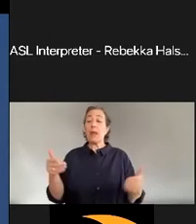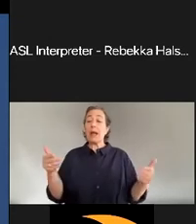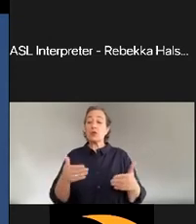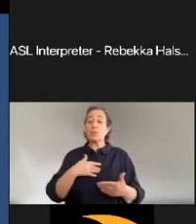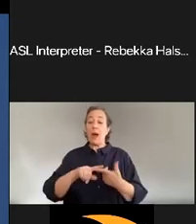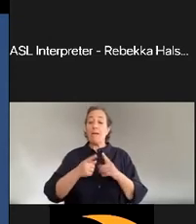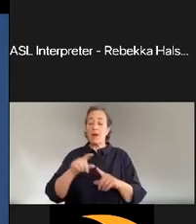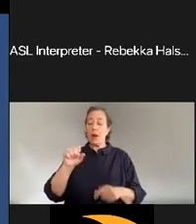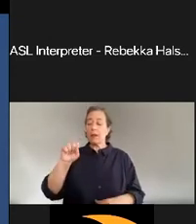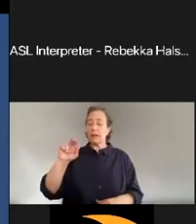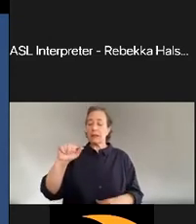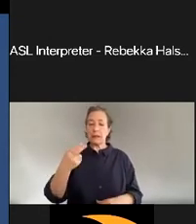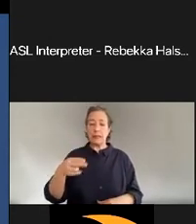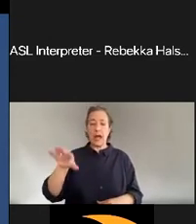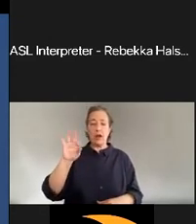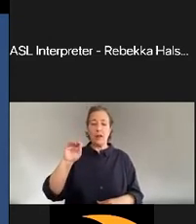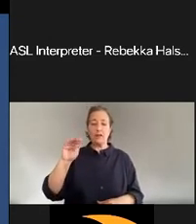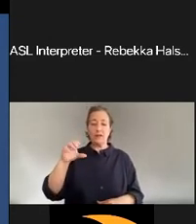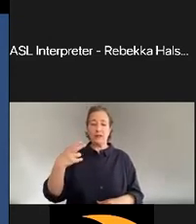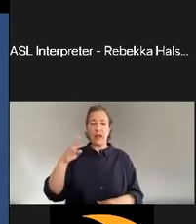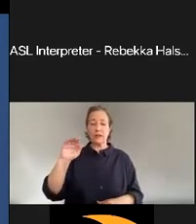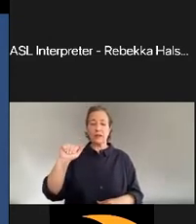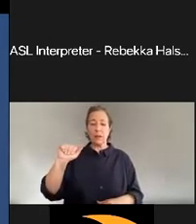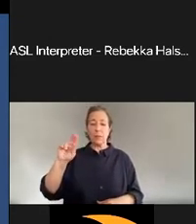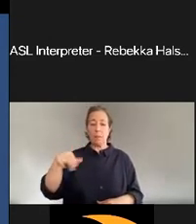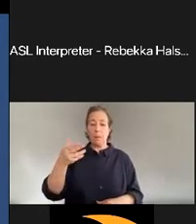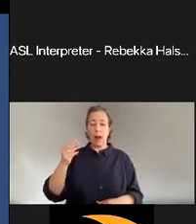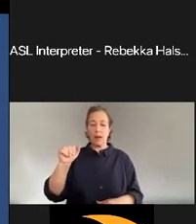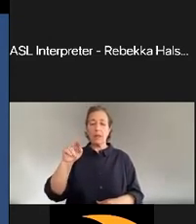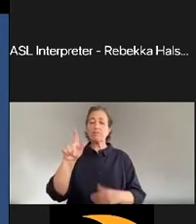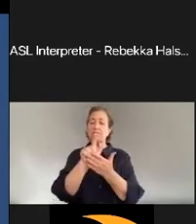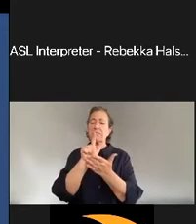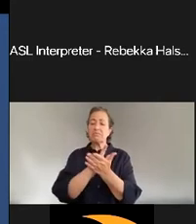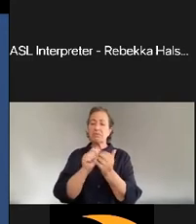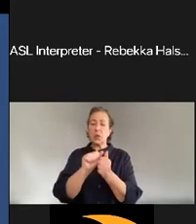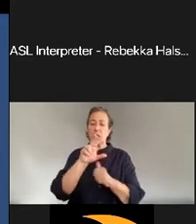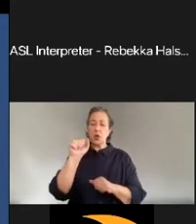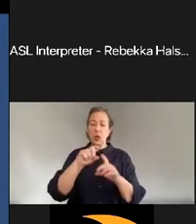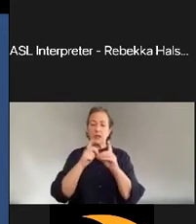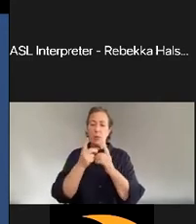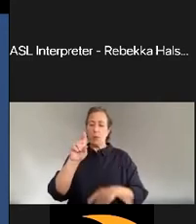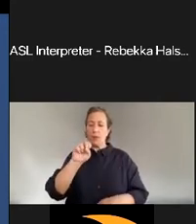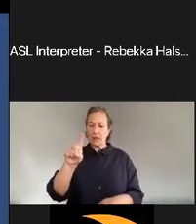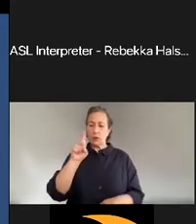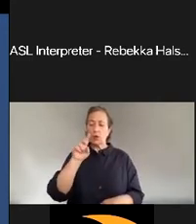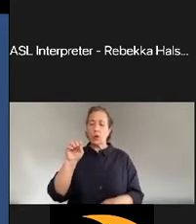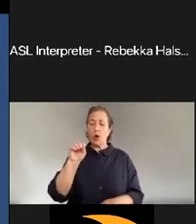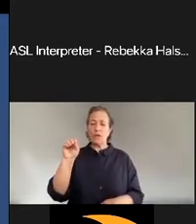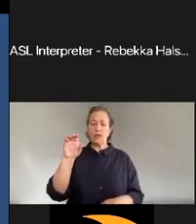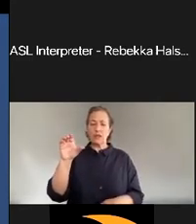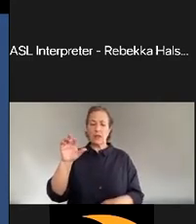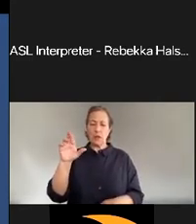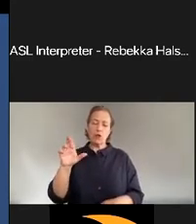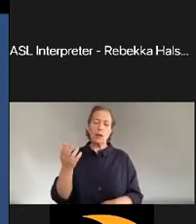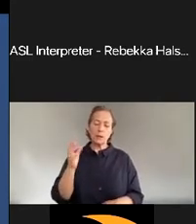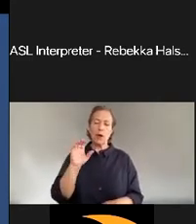Sarah Fesh-Bachman. Sarah is an attorney with the U.S. Department of Education's Office for Civil Rights, otherwise known